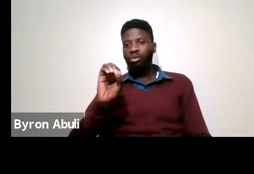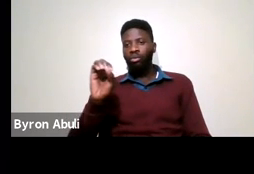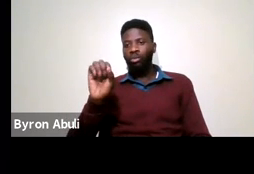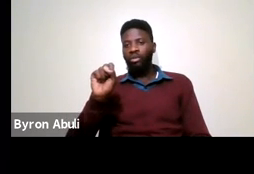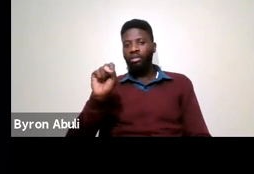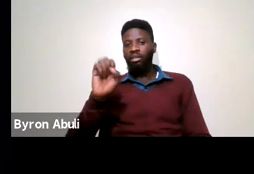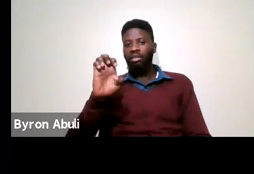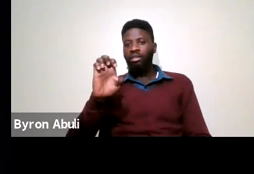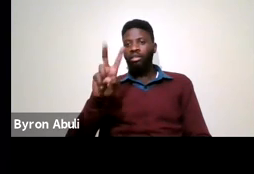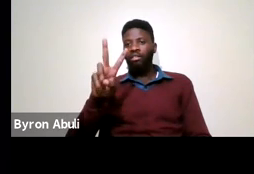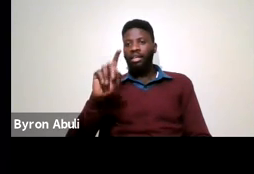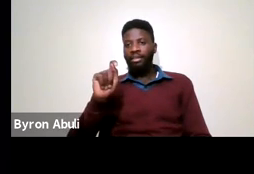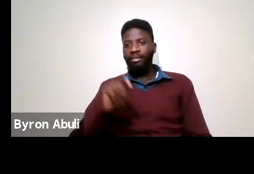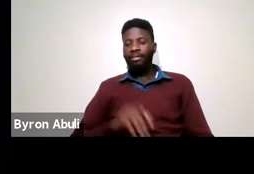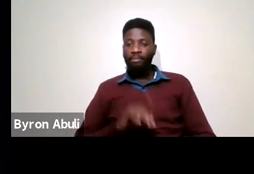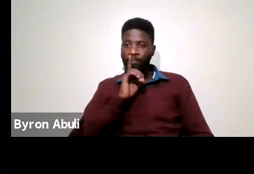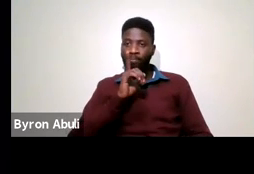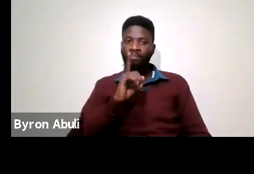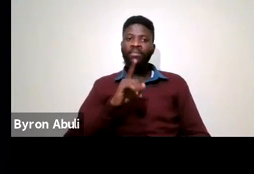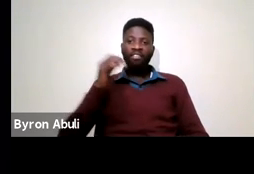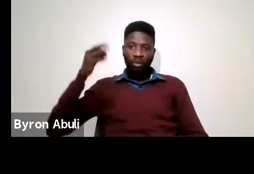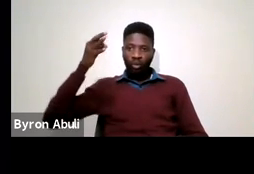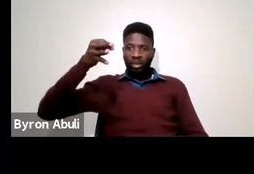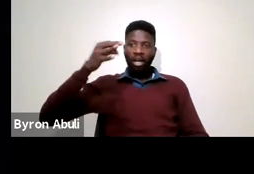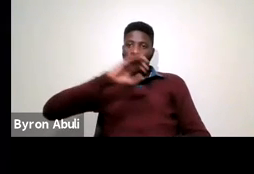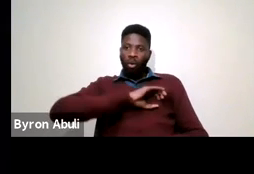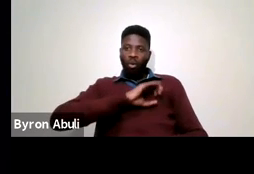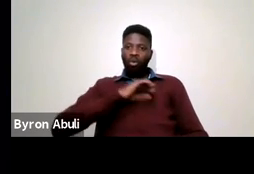the future belongs to those who believe in the beauty of their dreams.